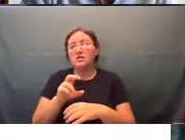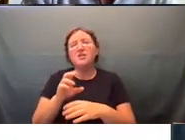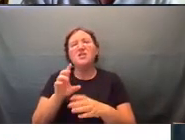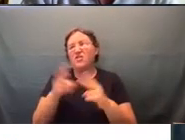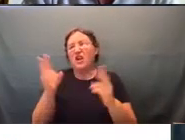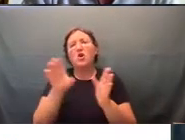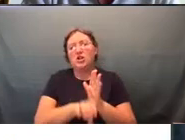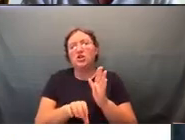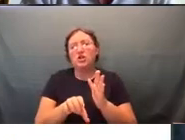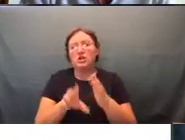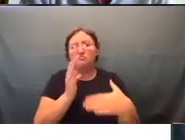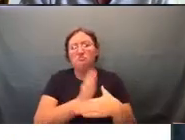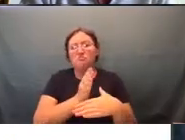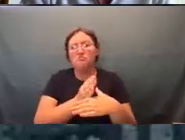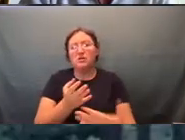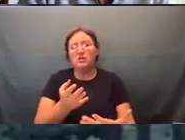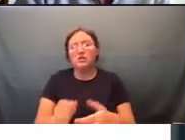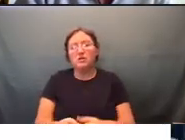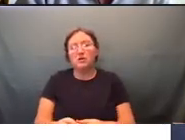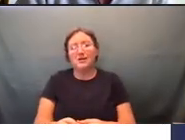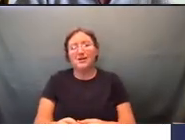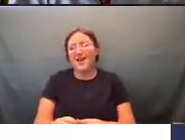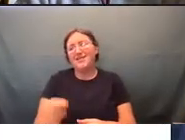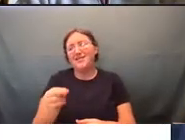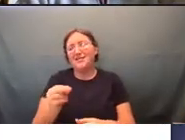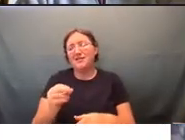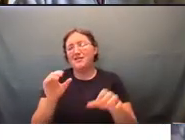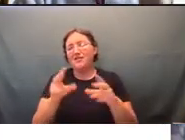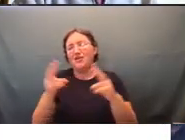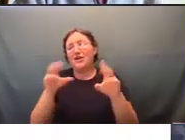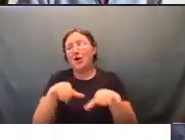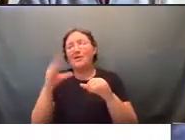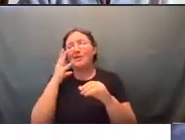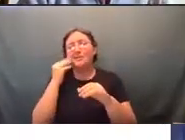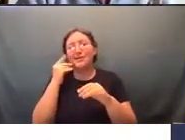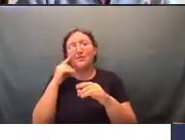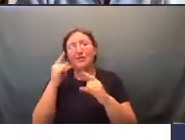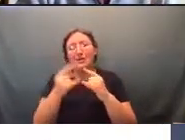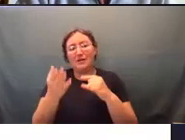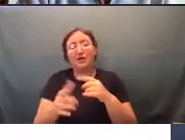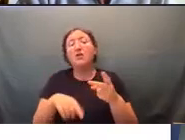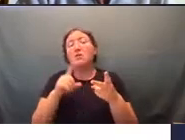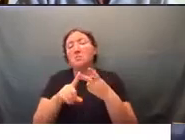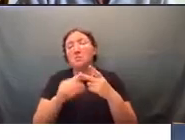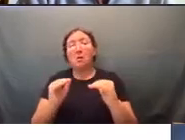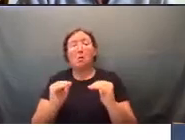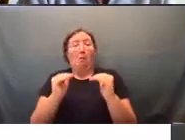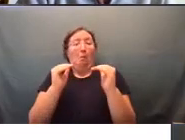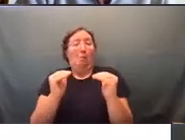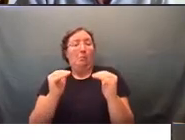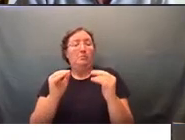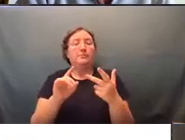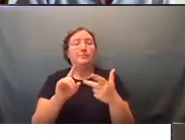and it hits on that Yosemite camping experience. Another, a little more upscale of an